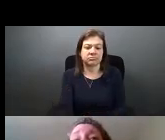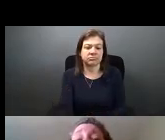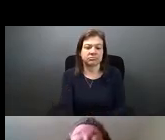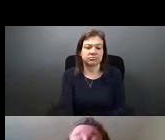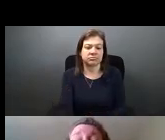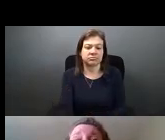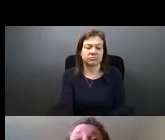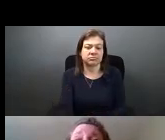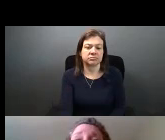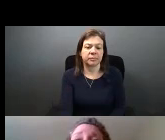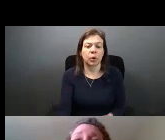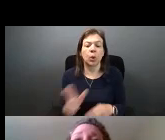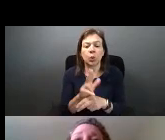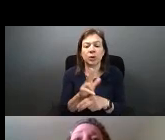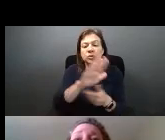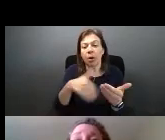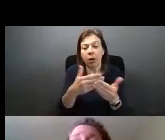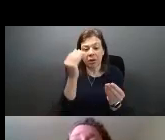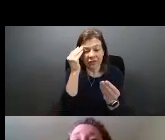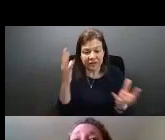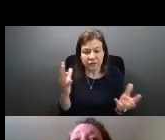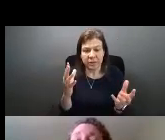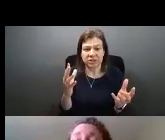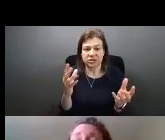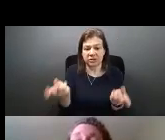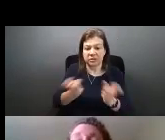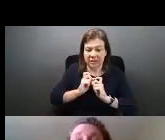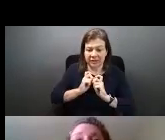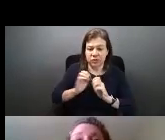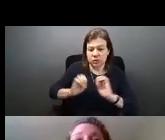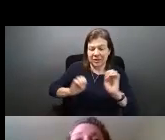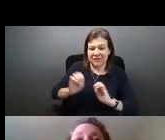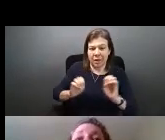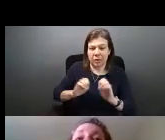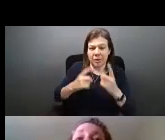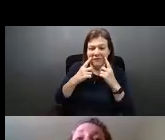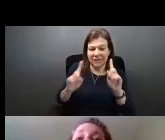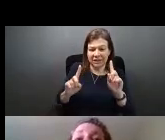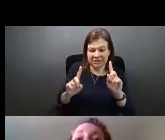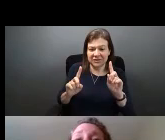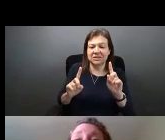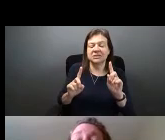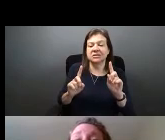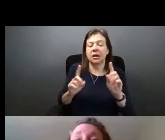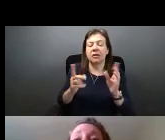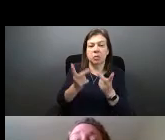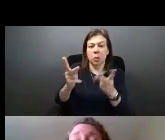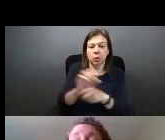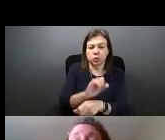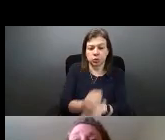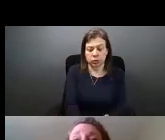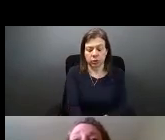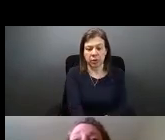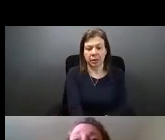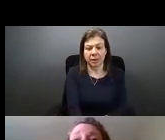We use all of the information that you give us to evaluate the effectiveness of the proposed work